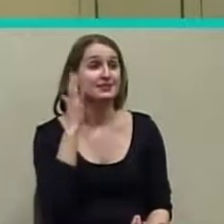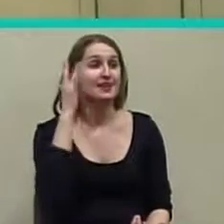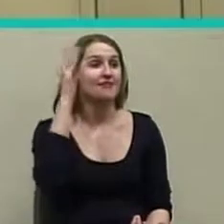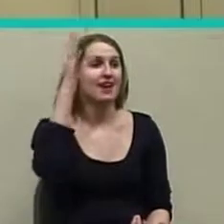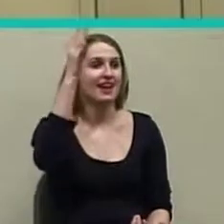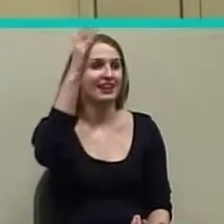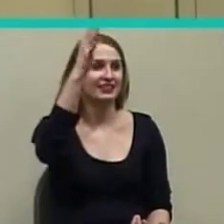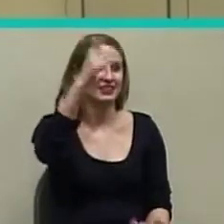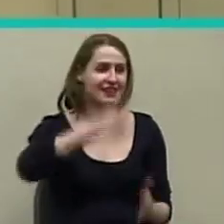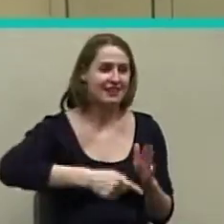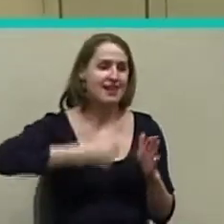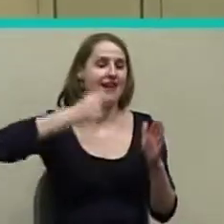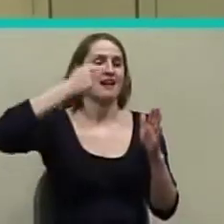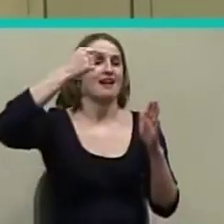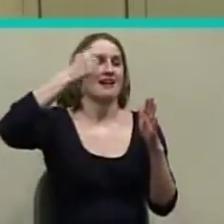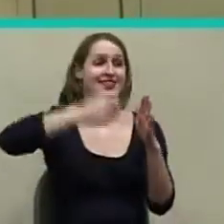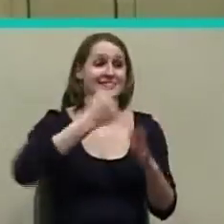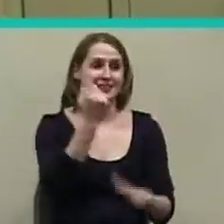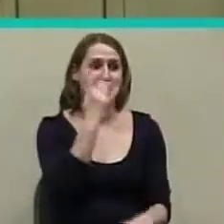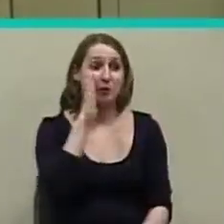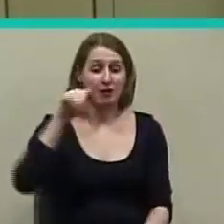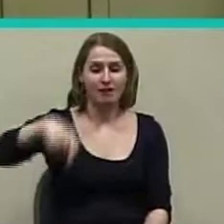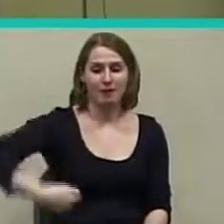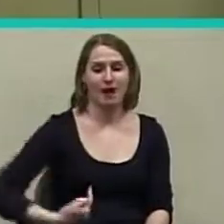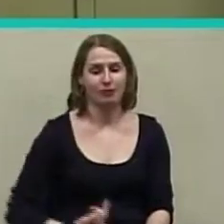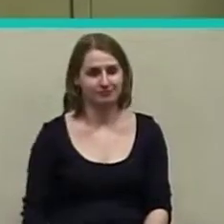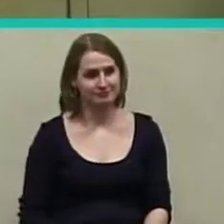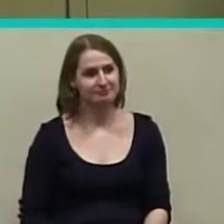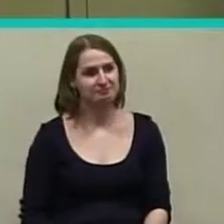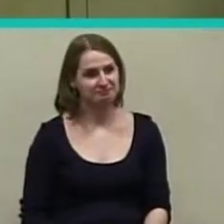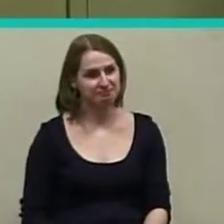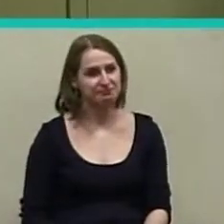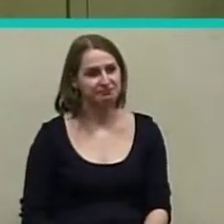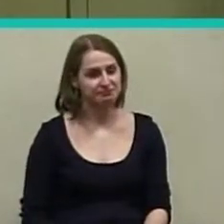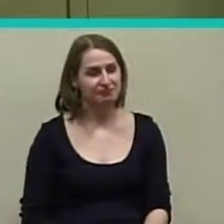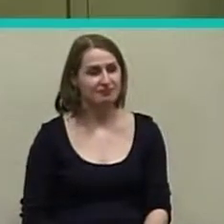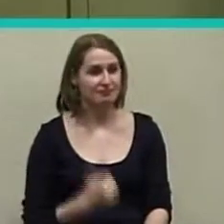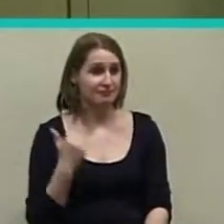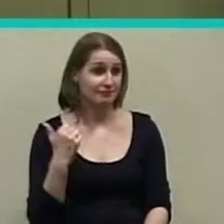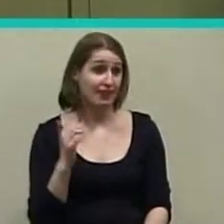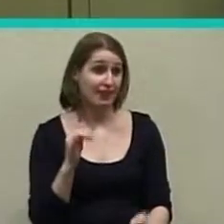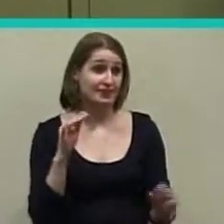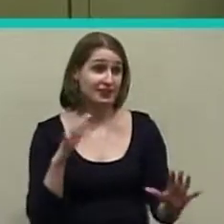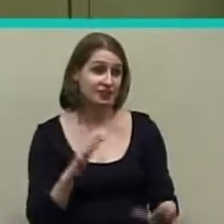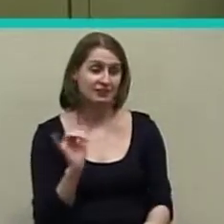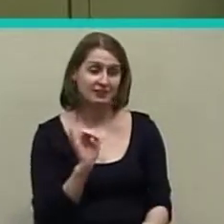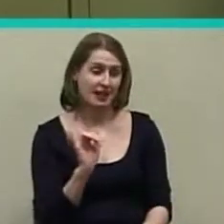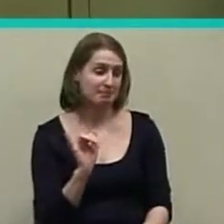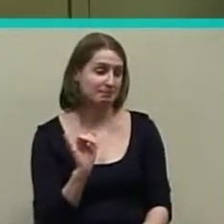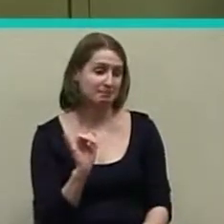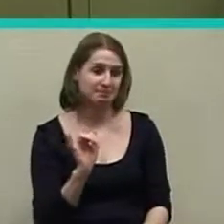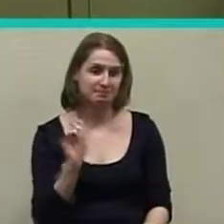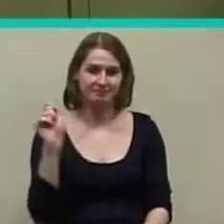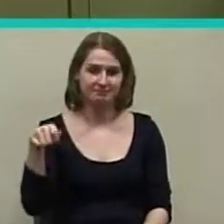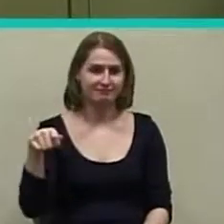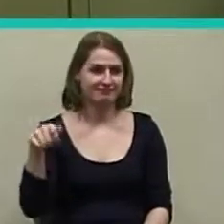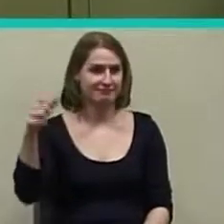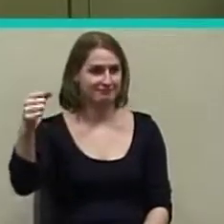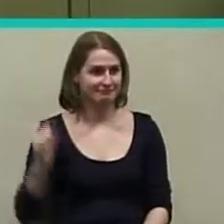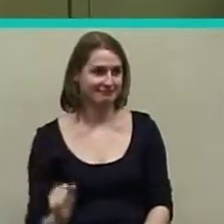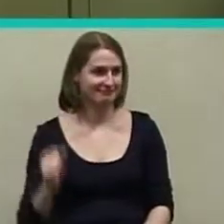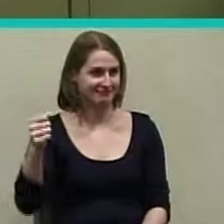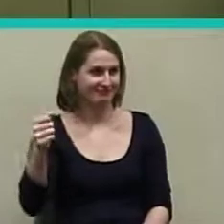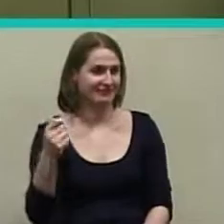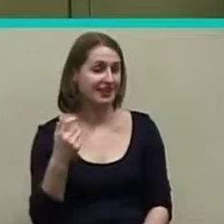Because every now and then a little something comes out. This teacher is a slot machine. Every now and then a